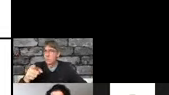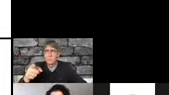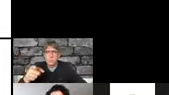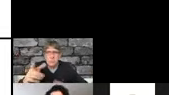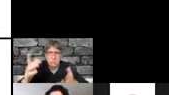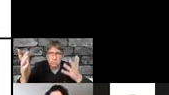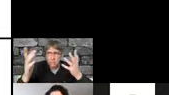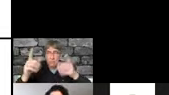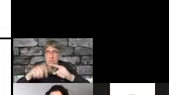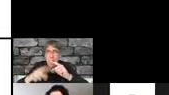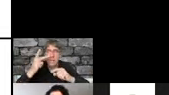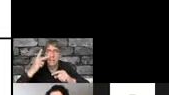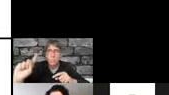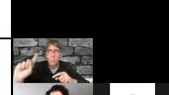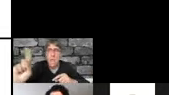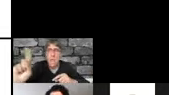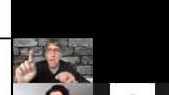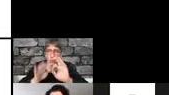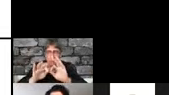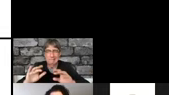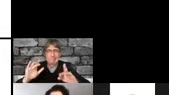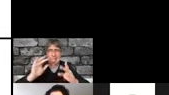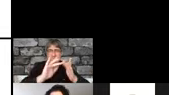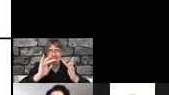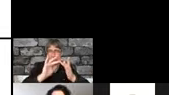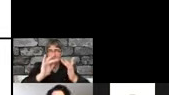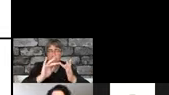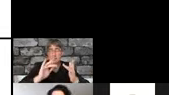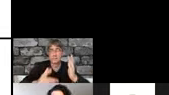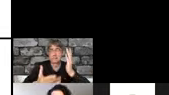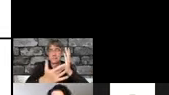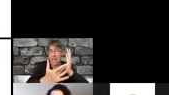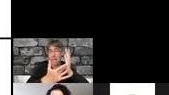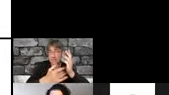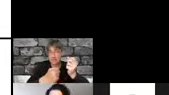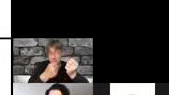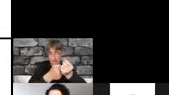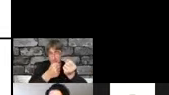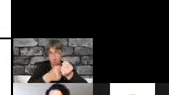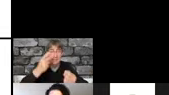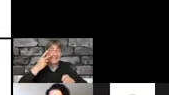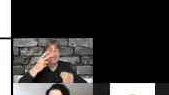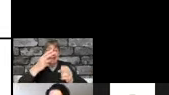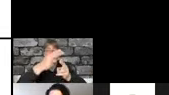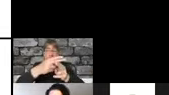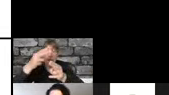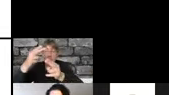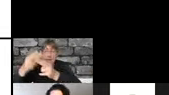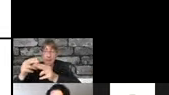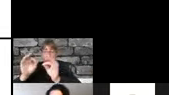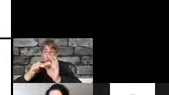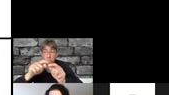know. Their names are also on this screen so that you can find their image in order to capture it should it